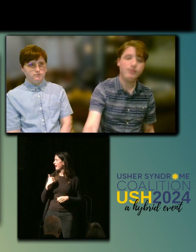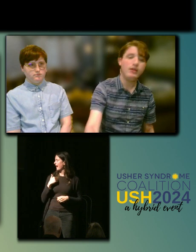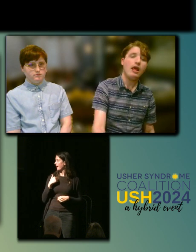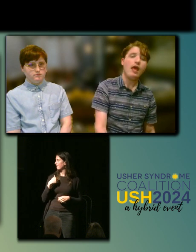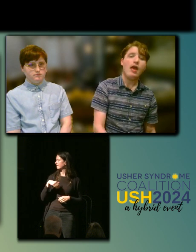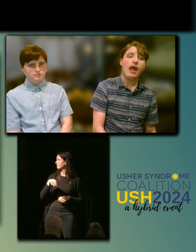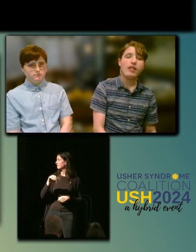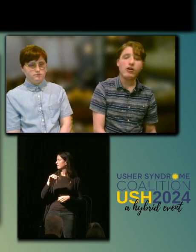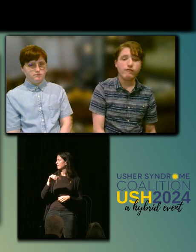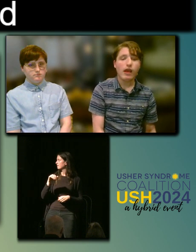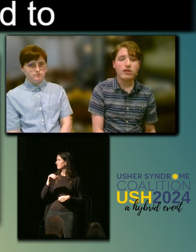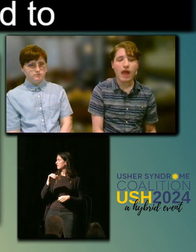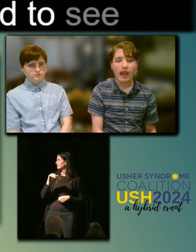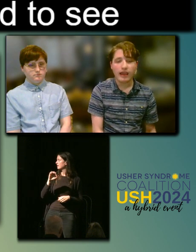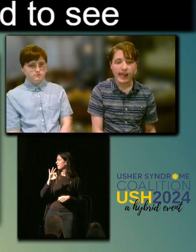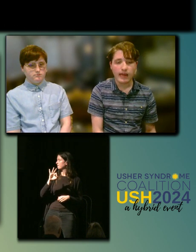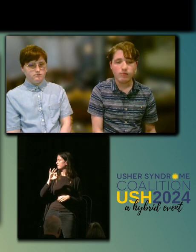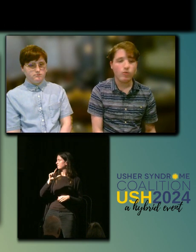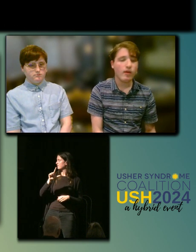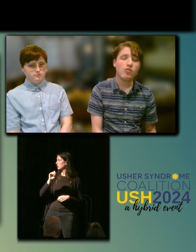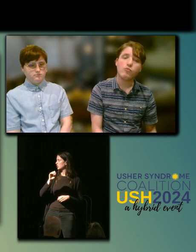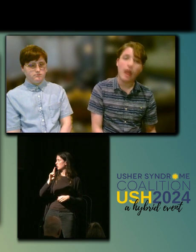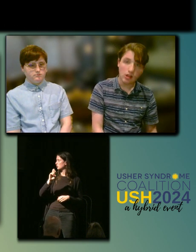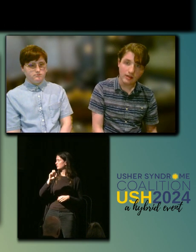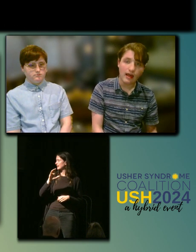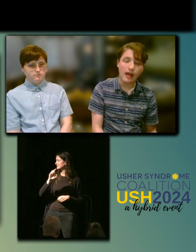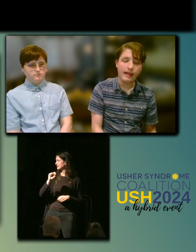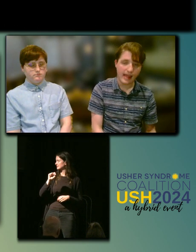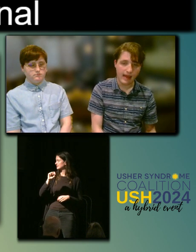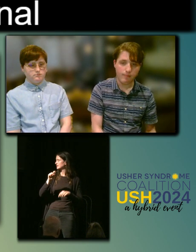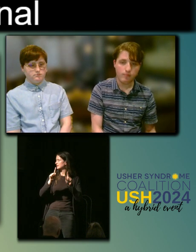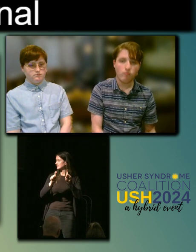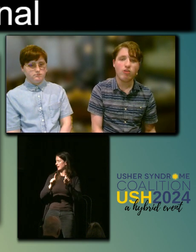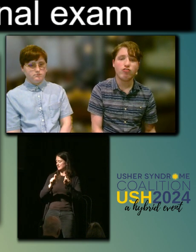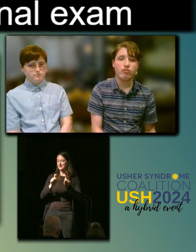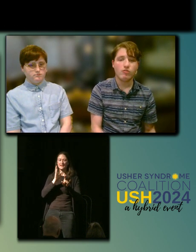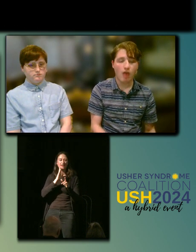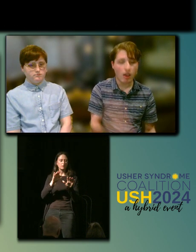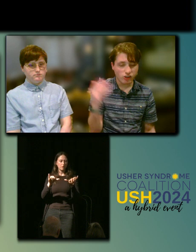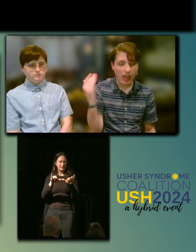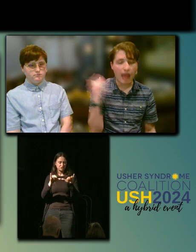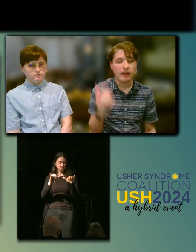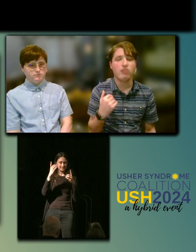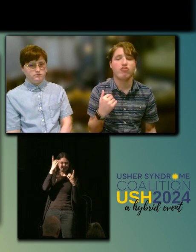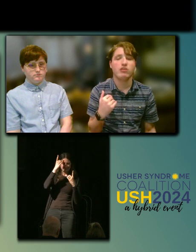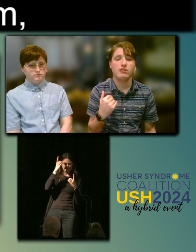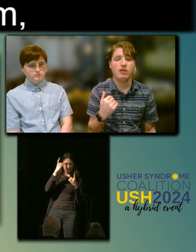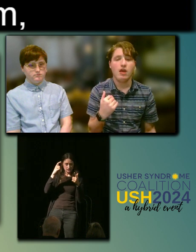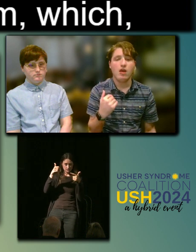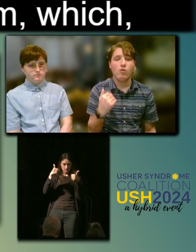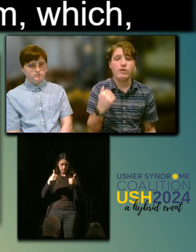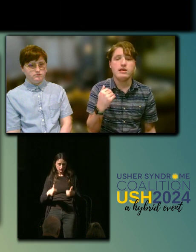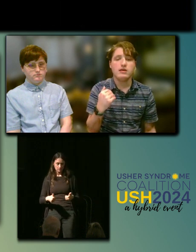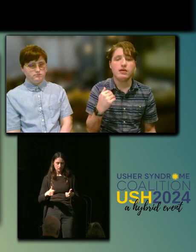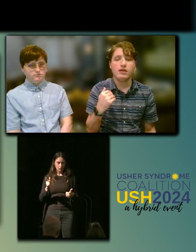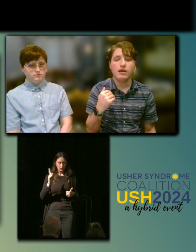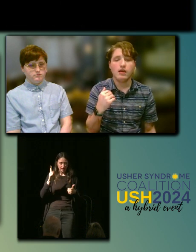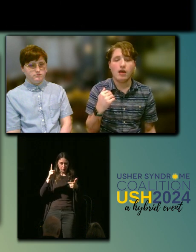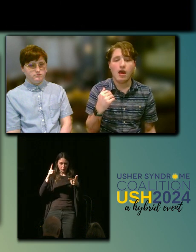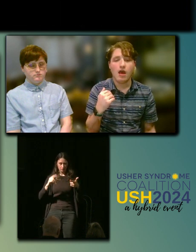progression. And our final eye exam was the retinal exam, which under dilation,